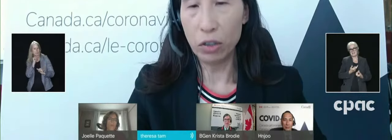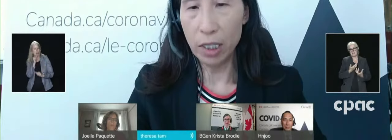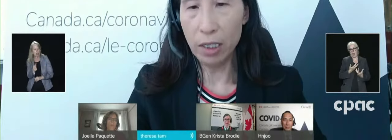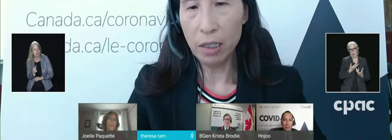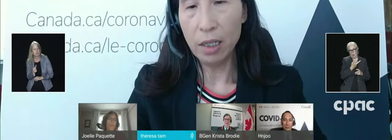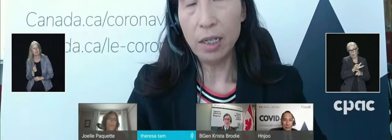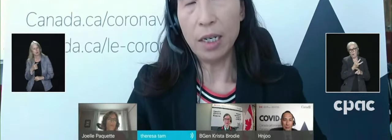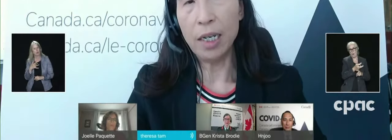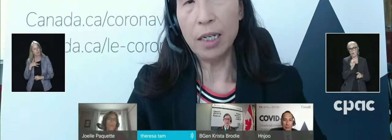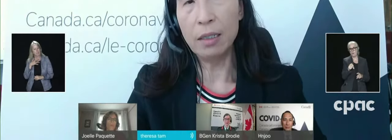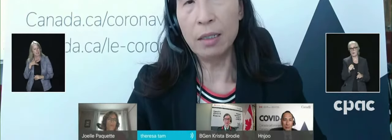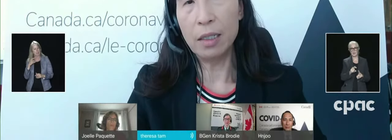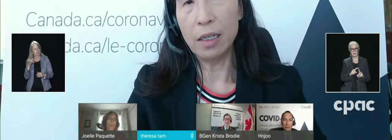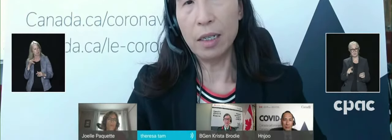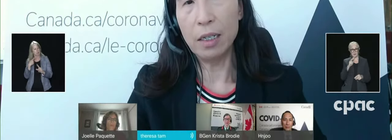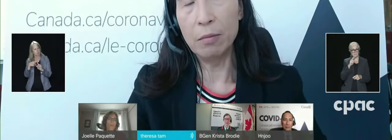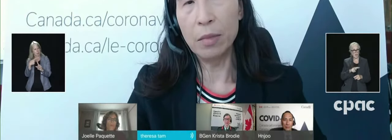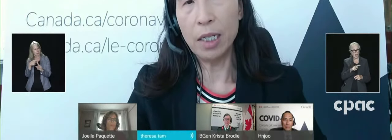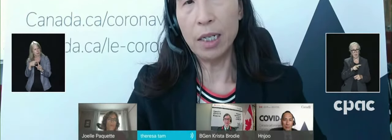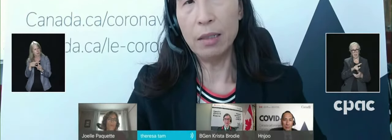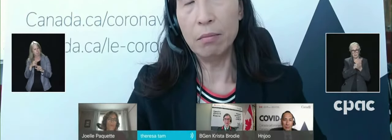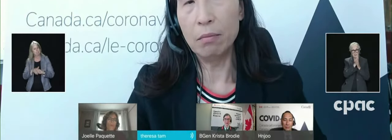is reassuring, and